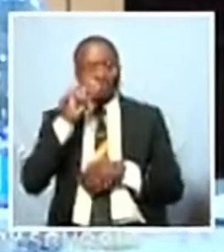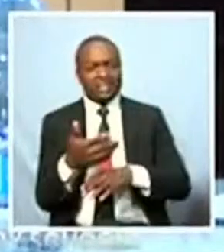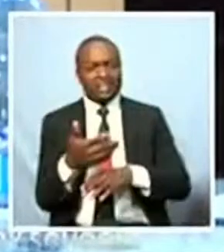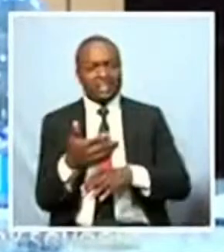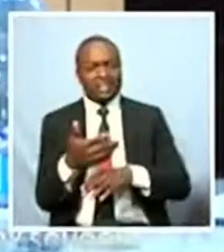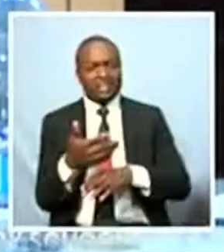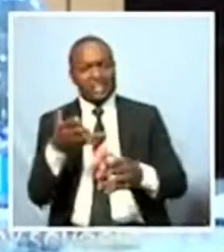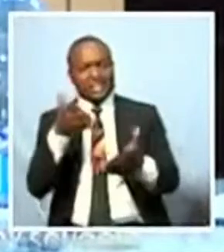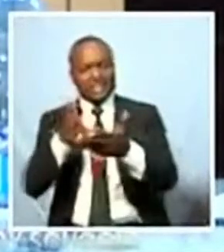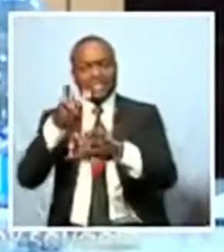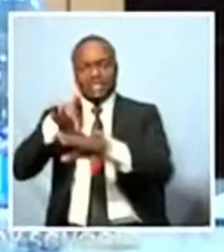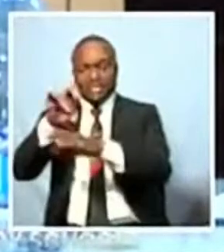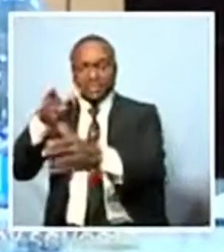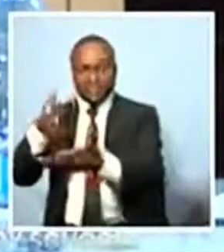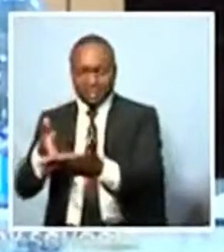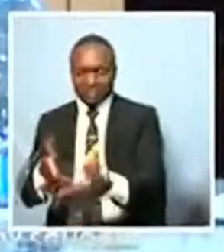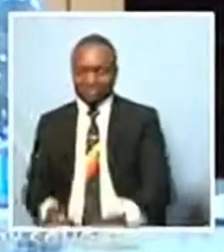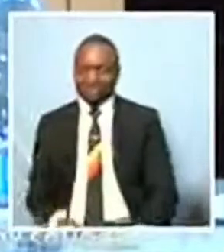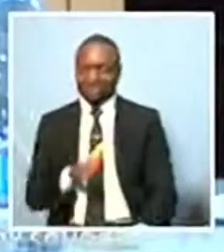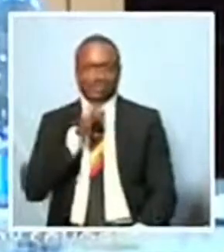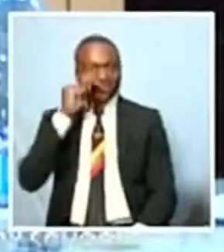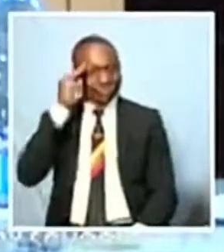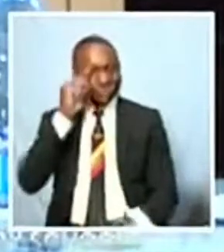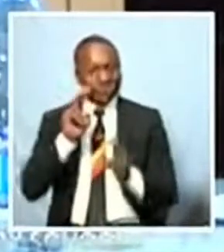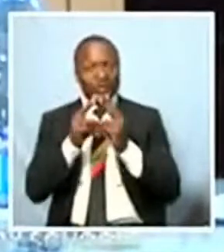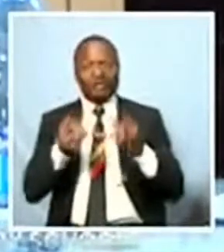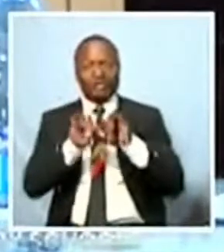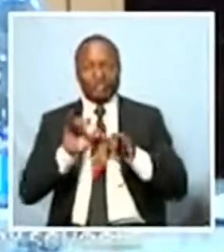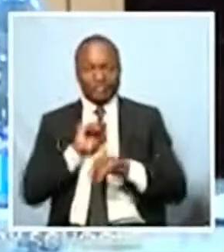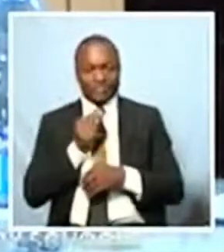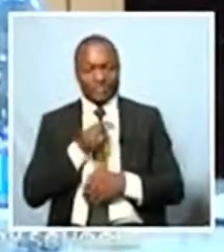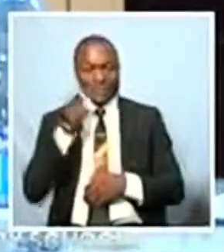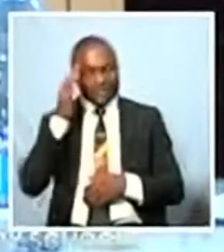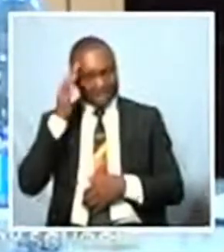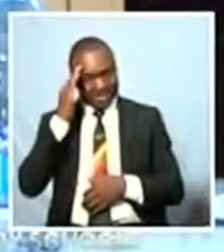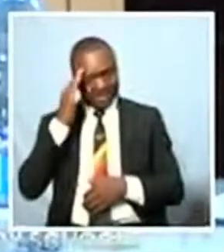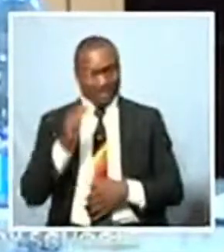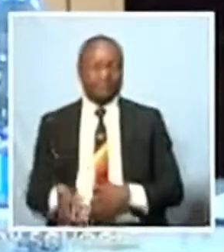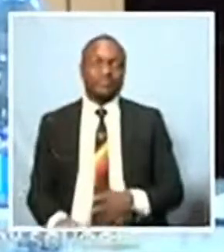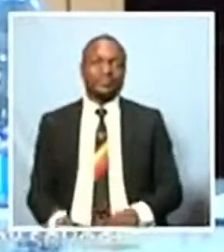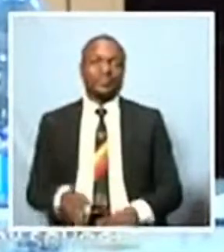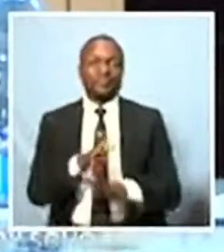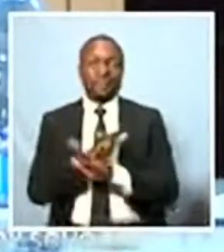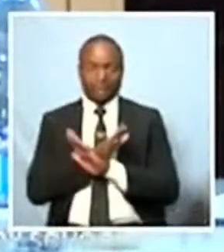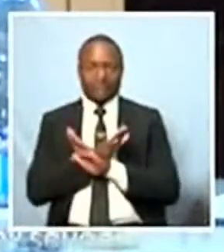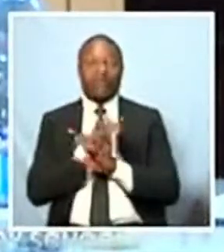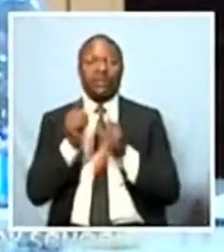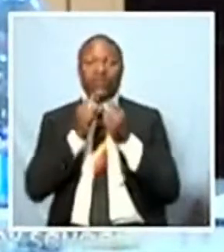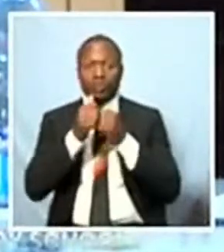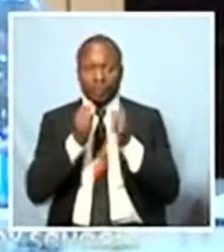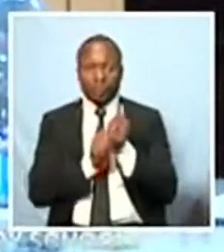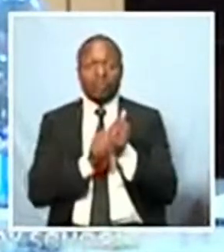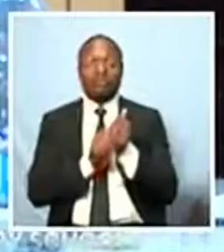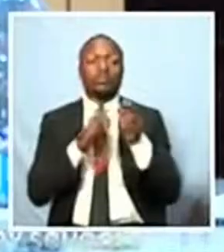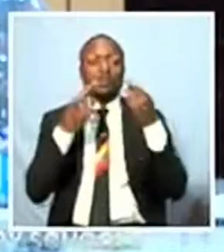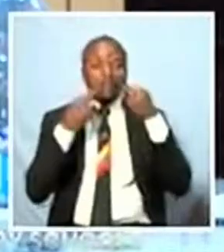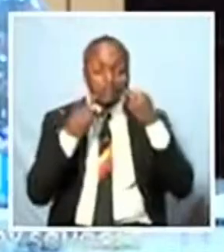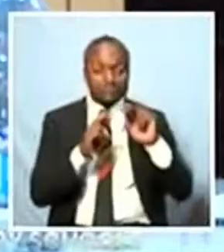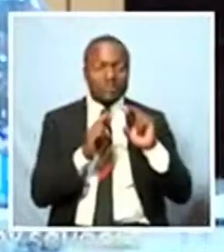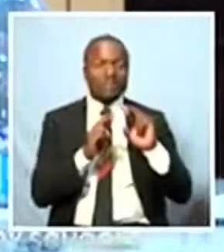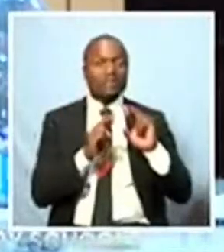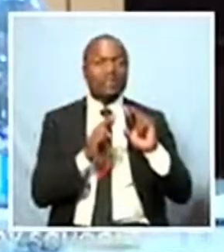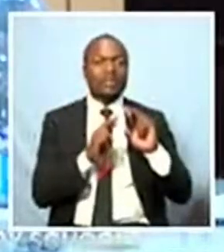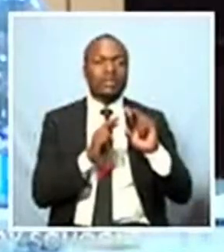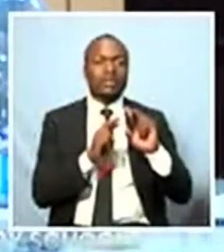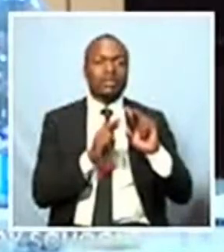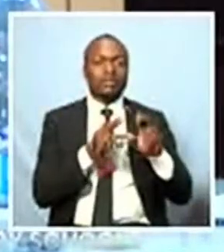here, piecemeal there, I don't know. It's really very important for us to know, because in Zambia also they talked about outcome-based. But when I